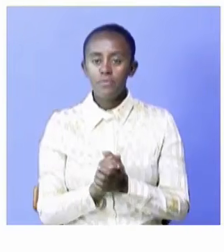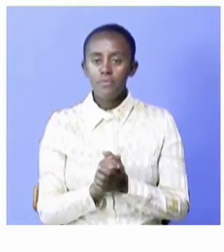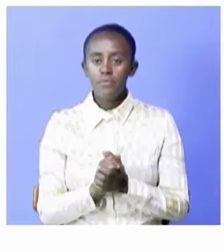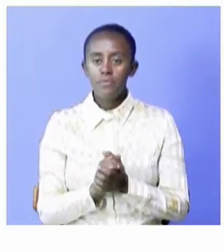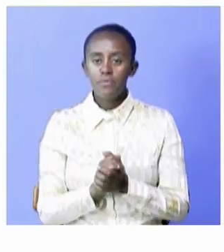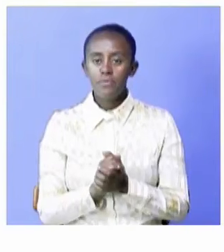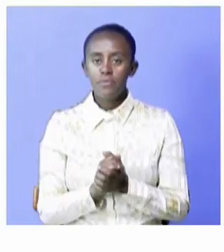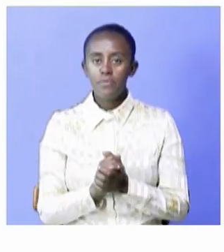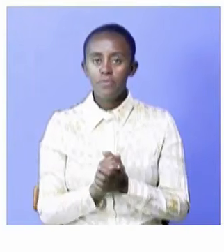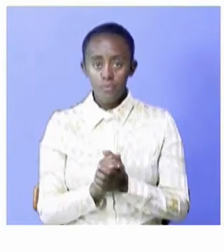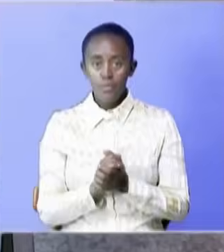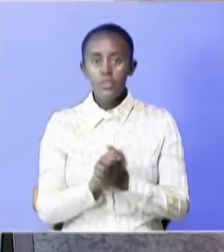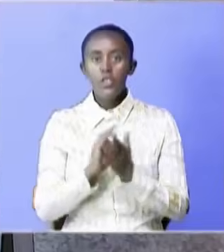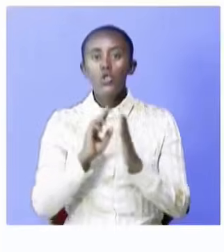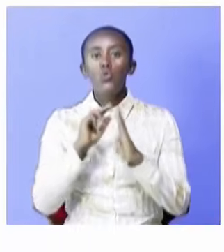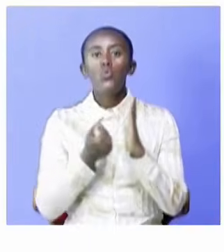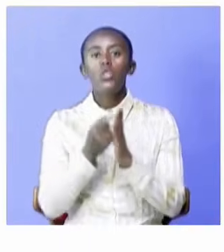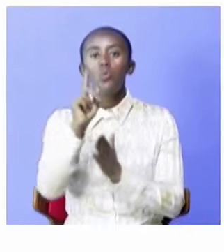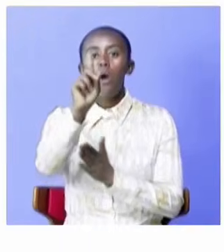Unit 1,